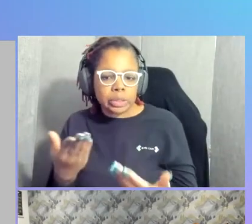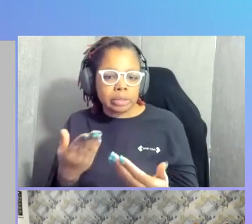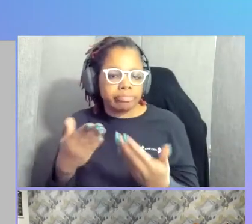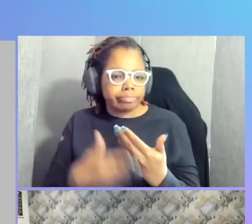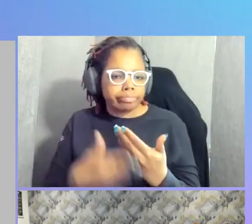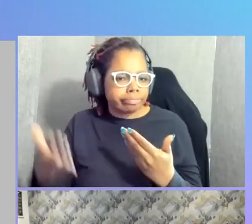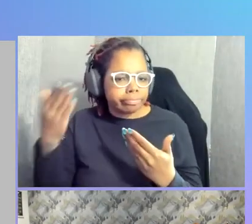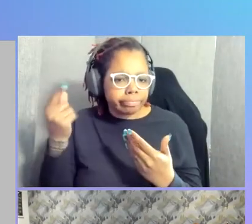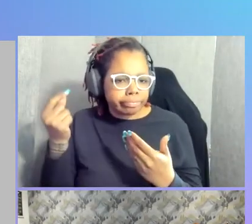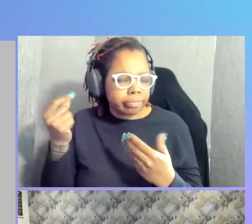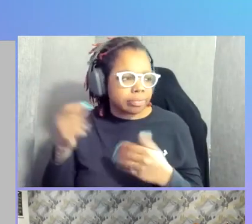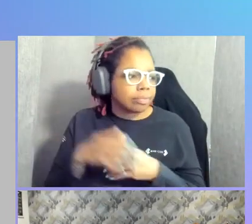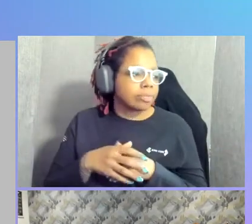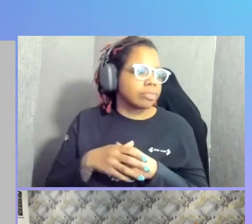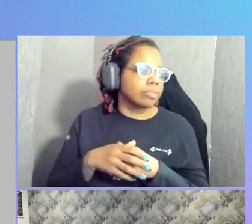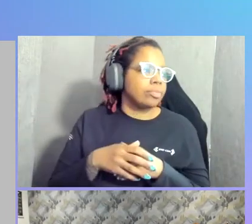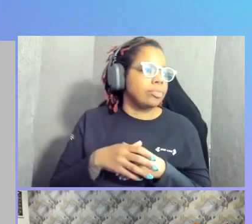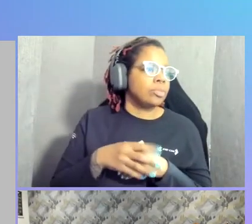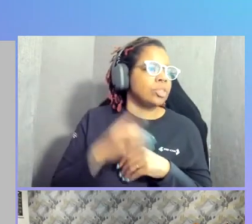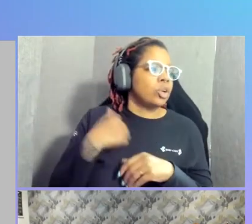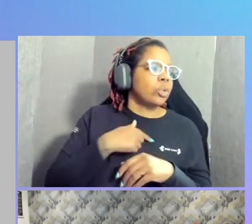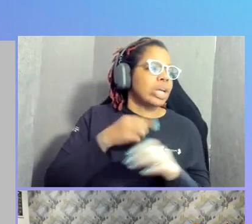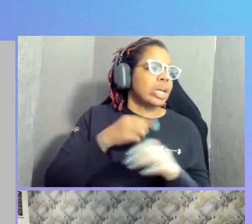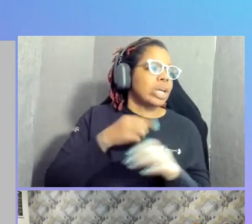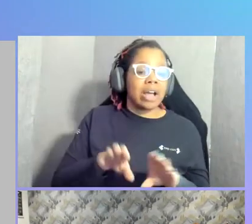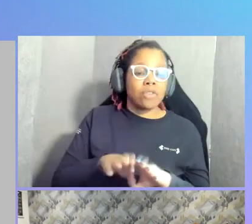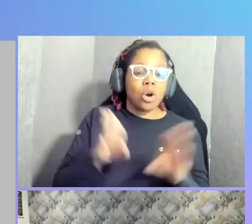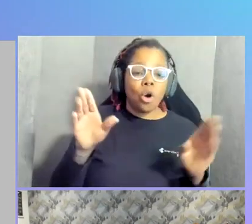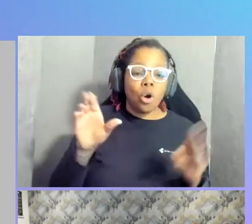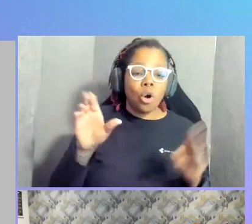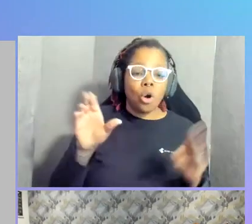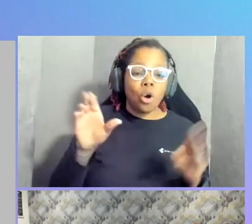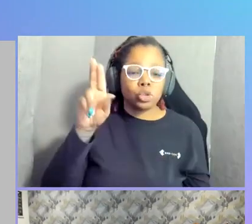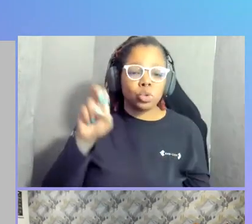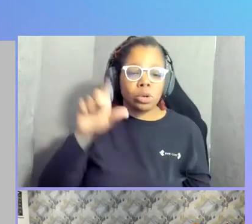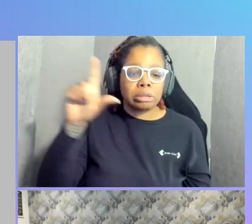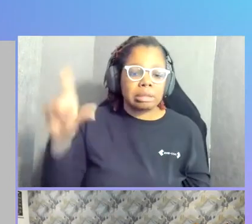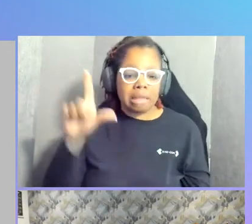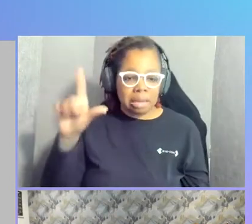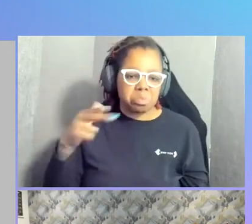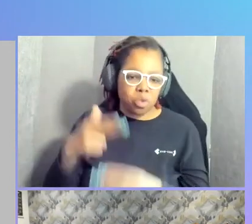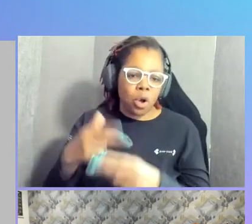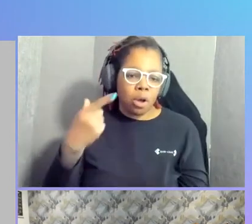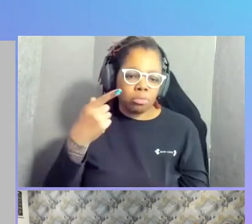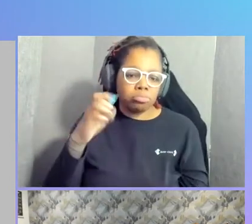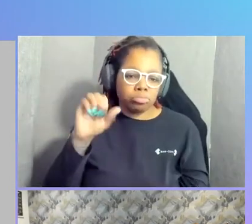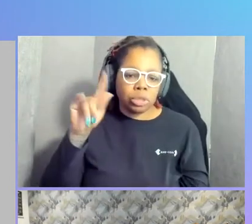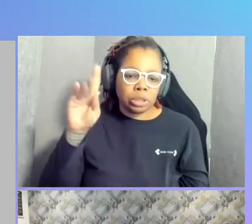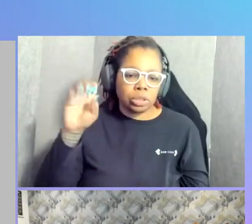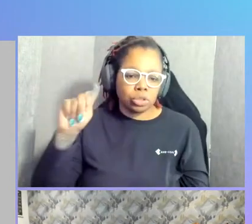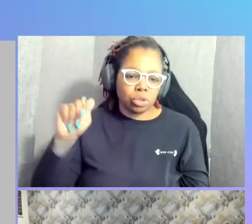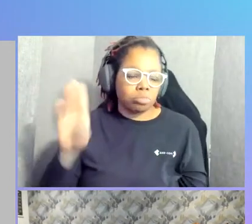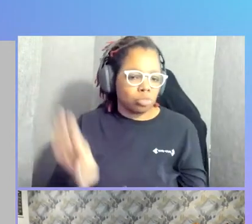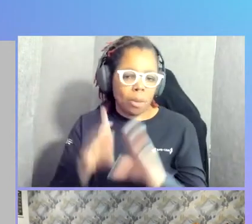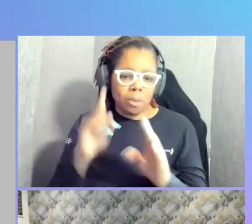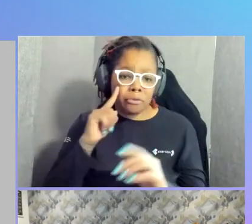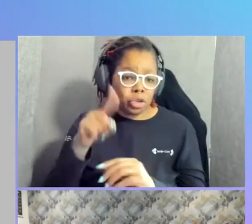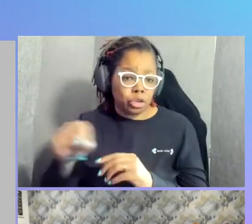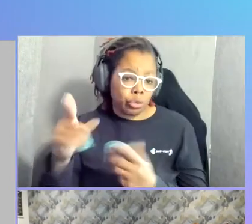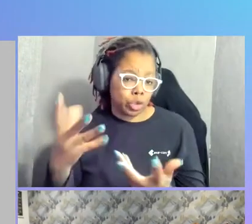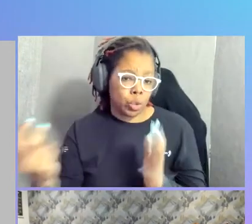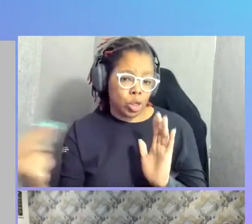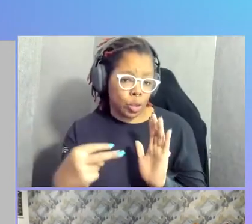forward? We have an open source library that is Gestalt. It's open to you if you wanted to check it